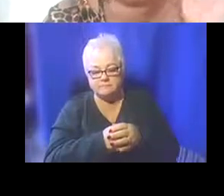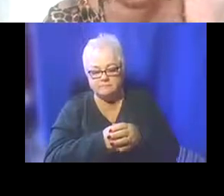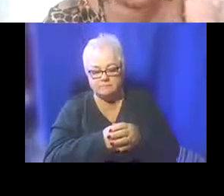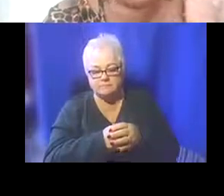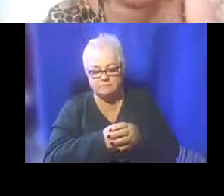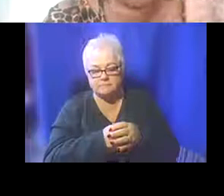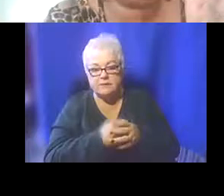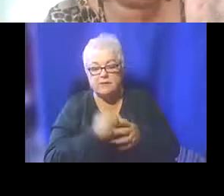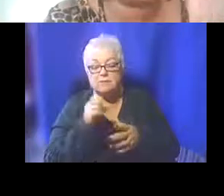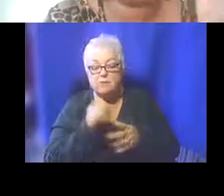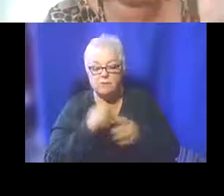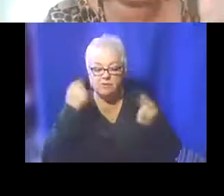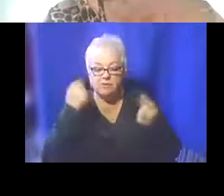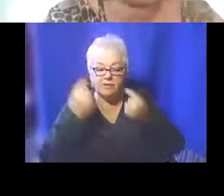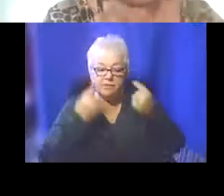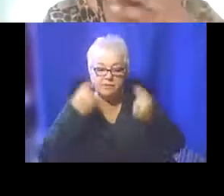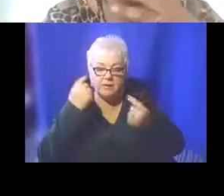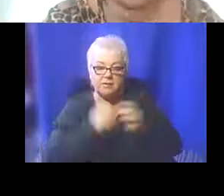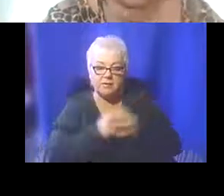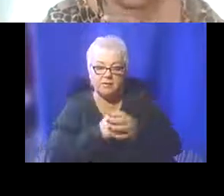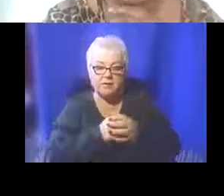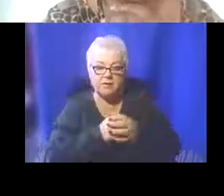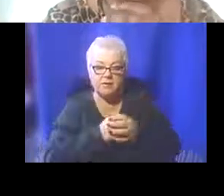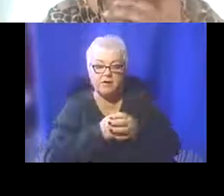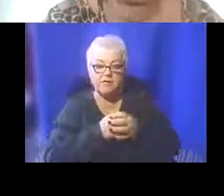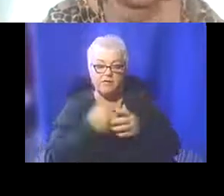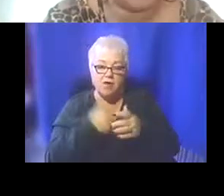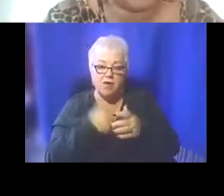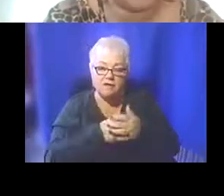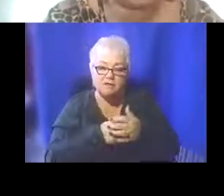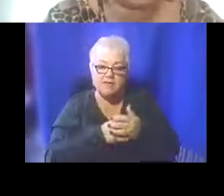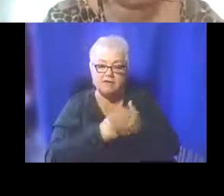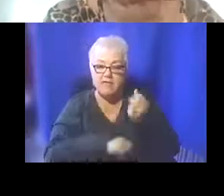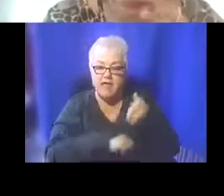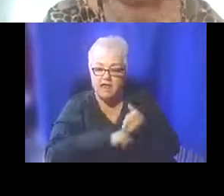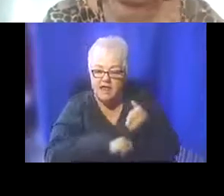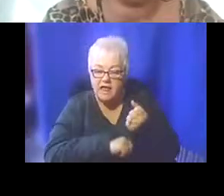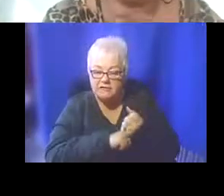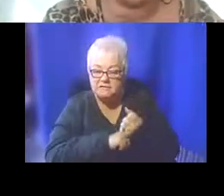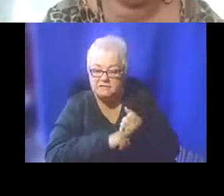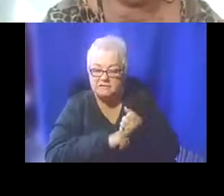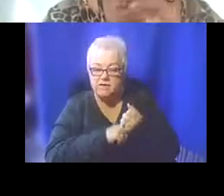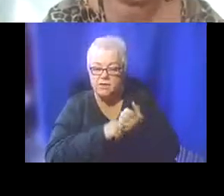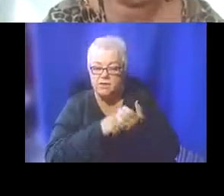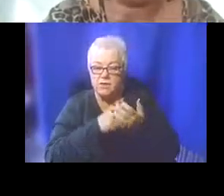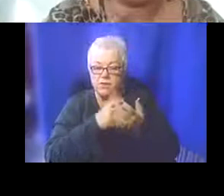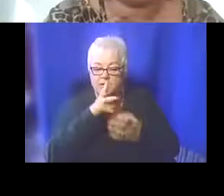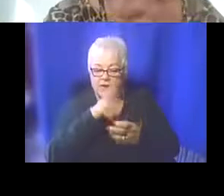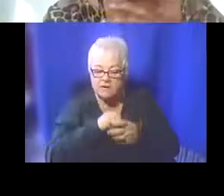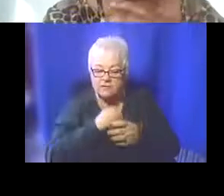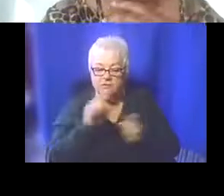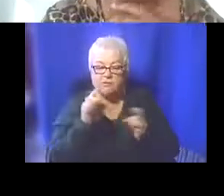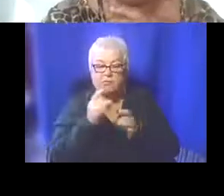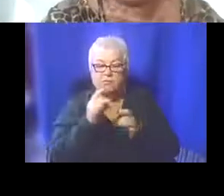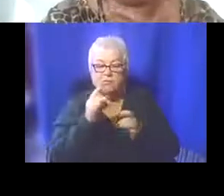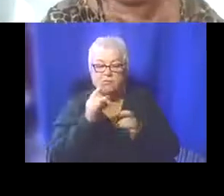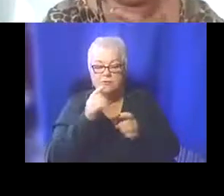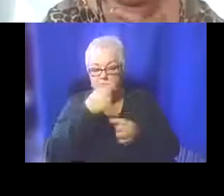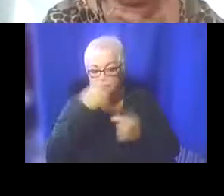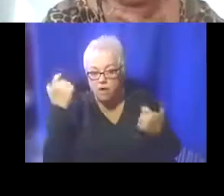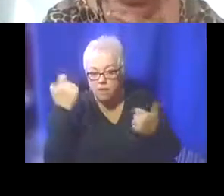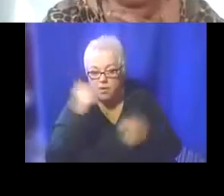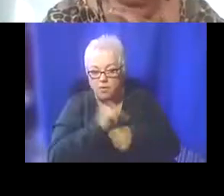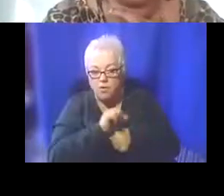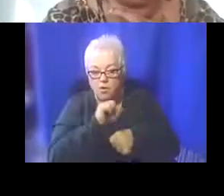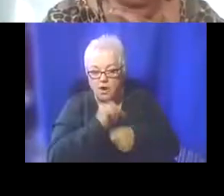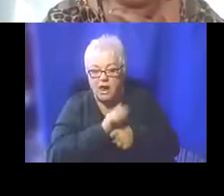And so thinking about, for us as allies specifically, when we get into trauma and trauma work, understanding how it